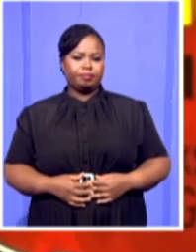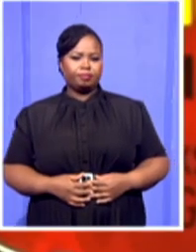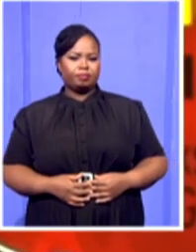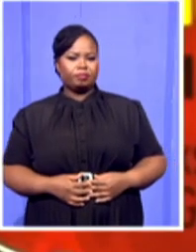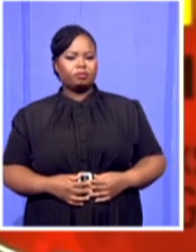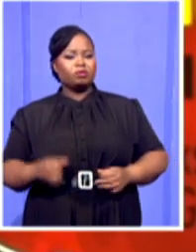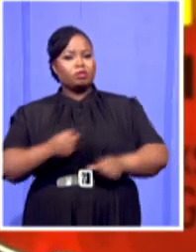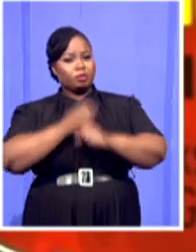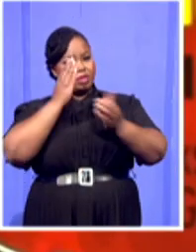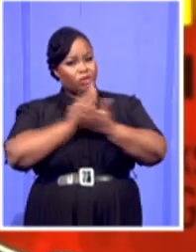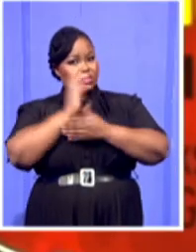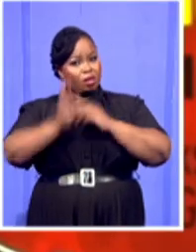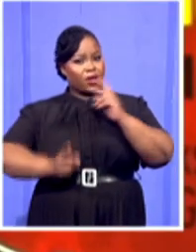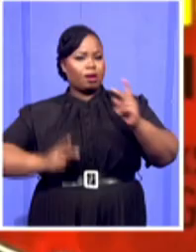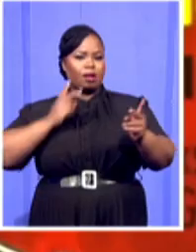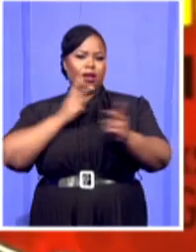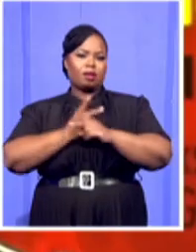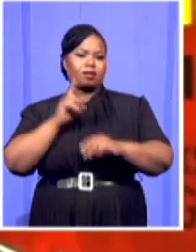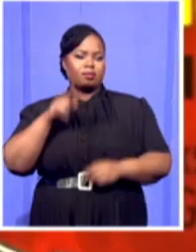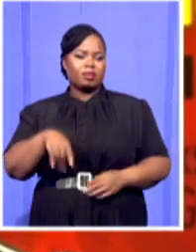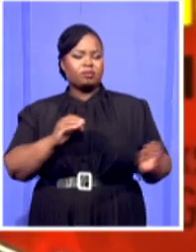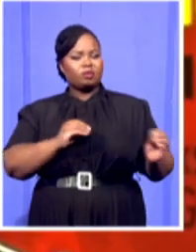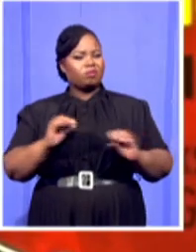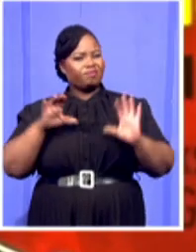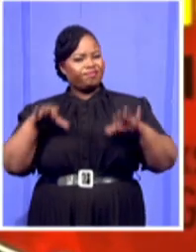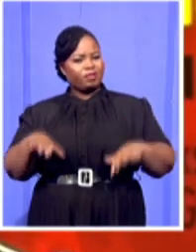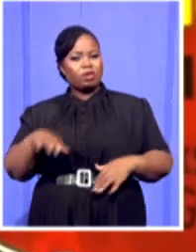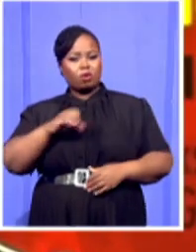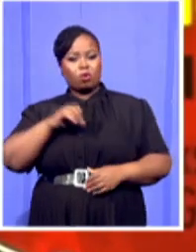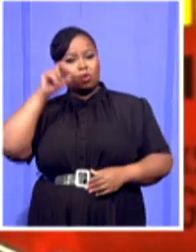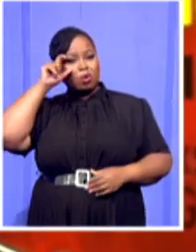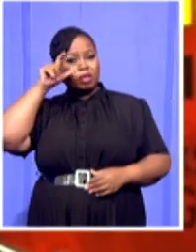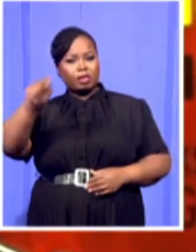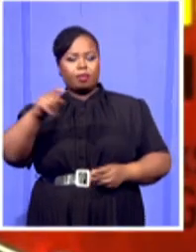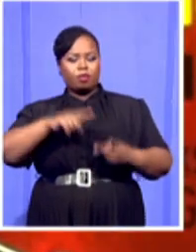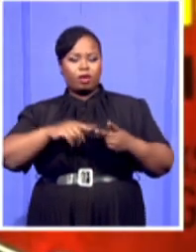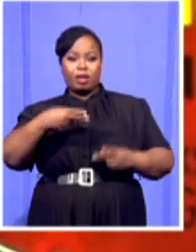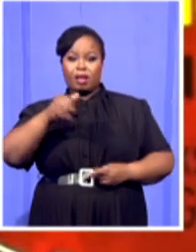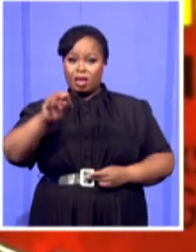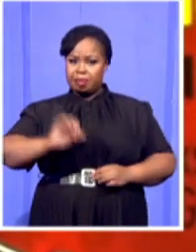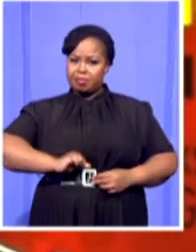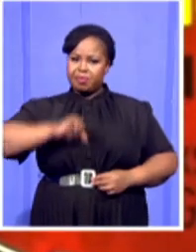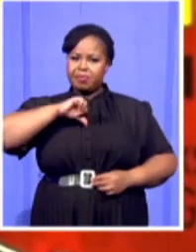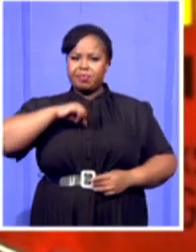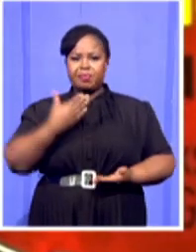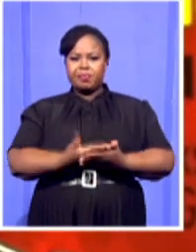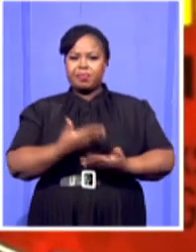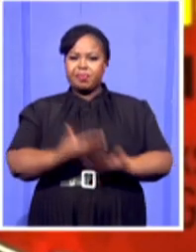to once again make it a movement that O.R. Tambo and Chris Hani will be proud of.